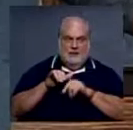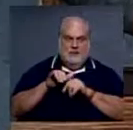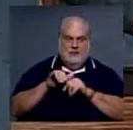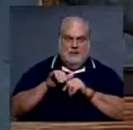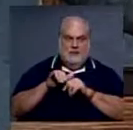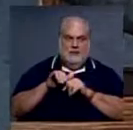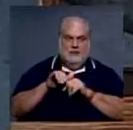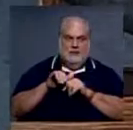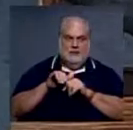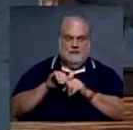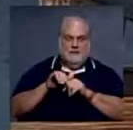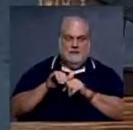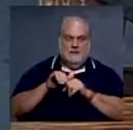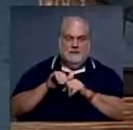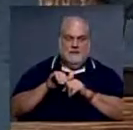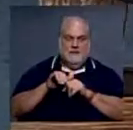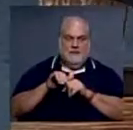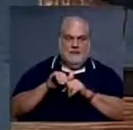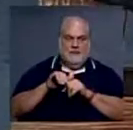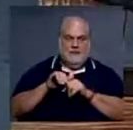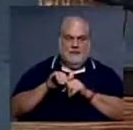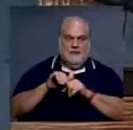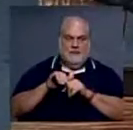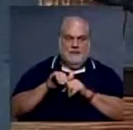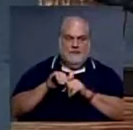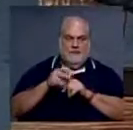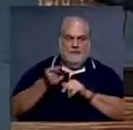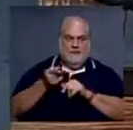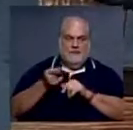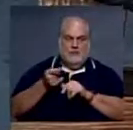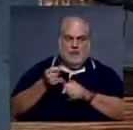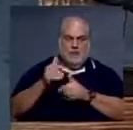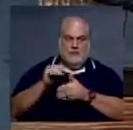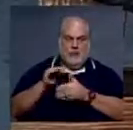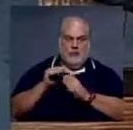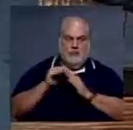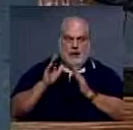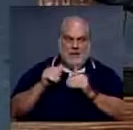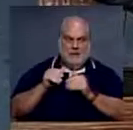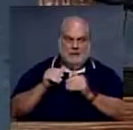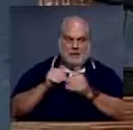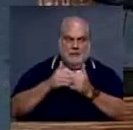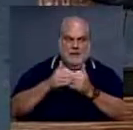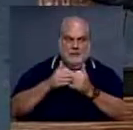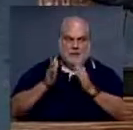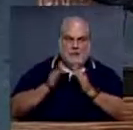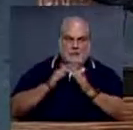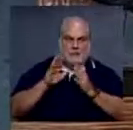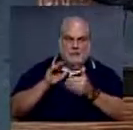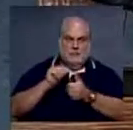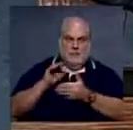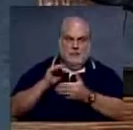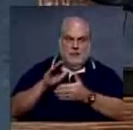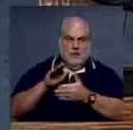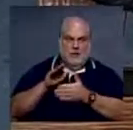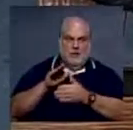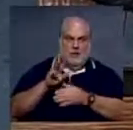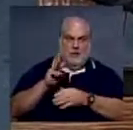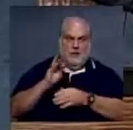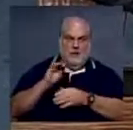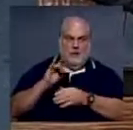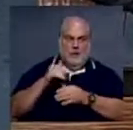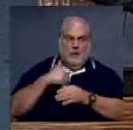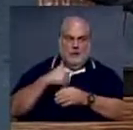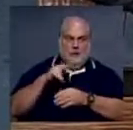if you have a dog, your dog's going to bark in the house, and your next door neighbor's dog is going to bark. Will back here has